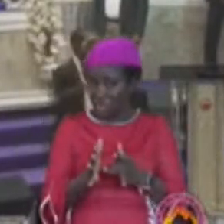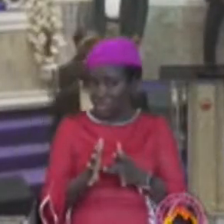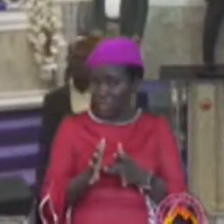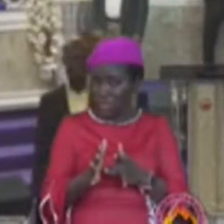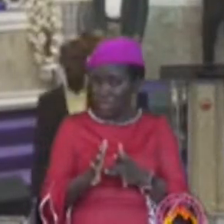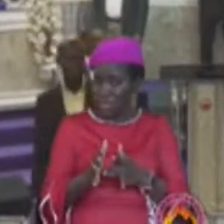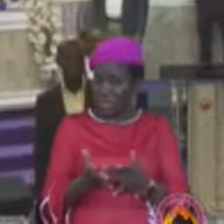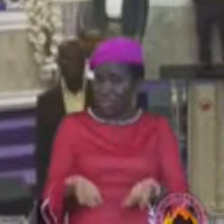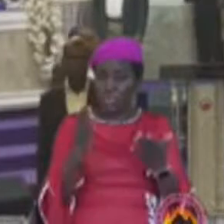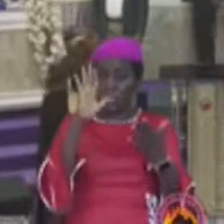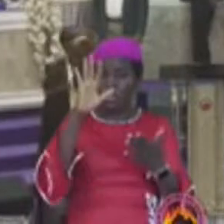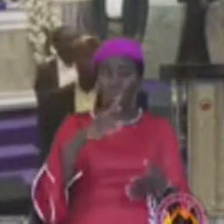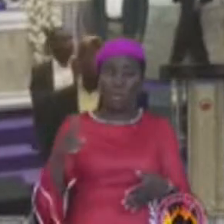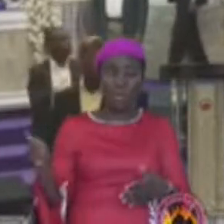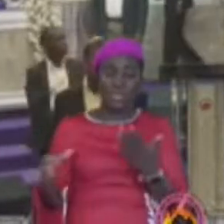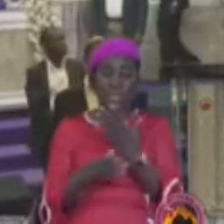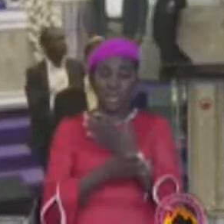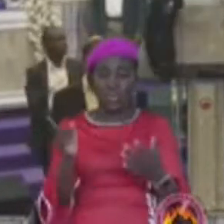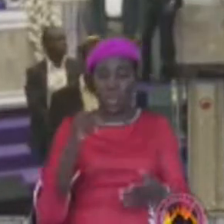up your right hand where you